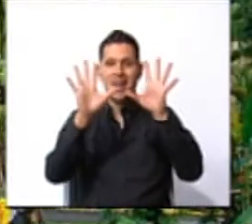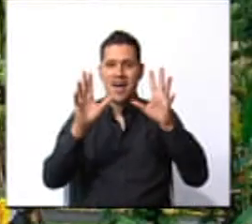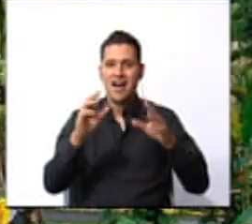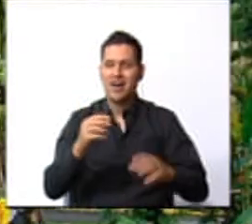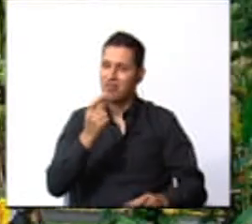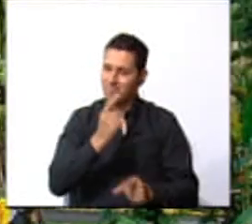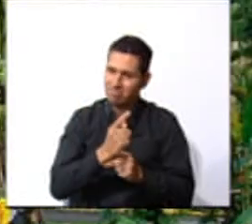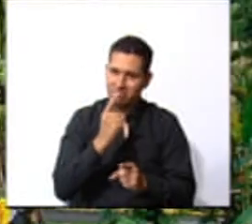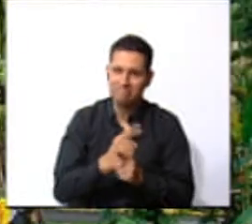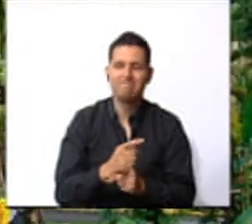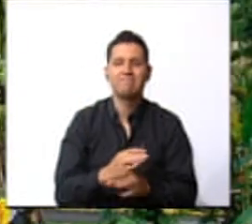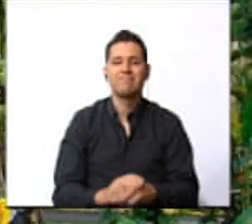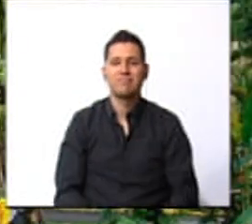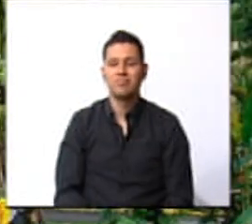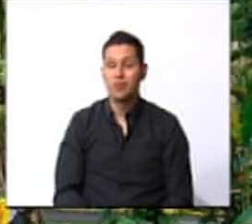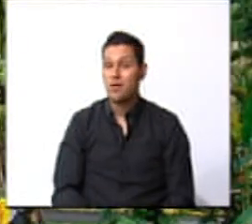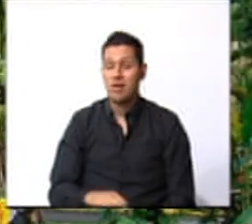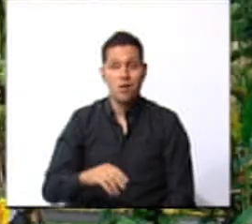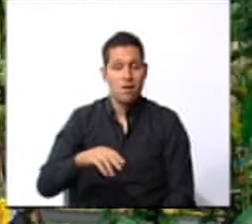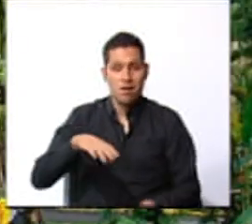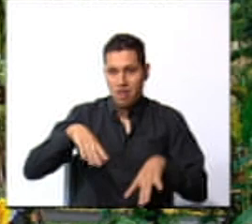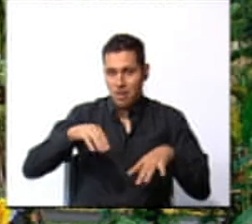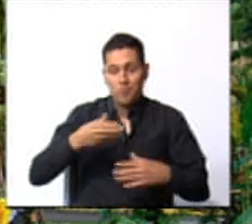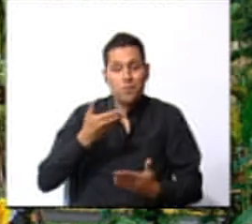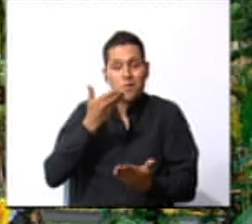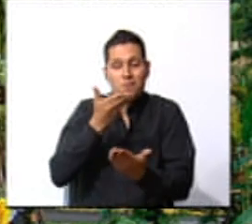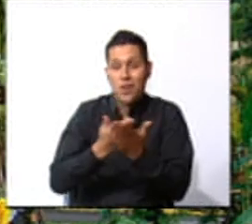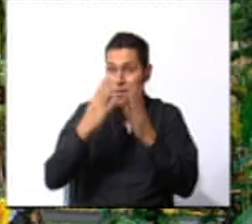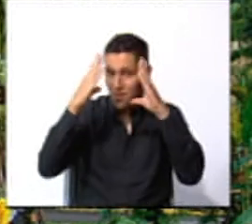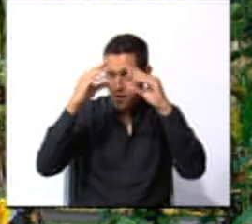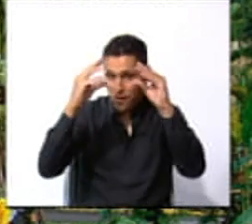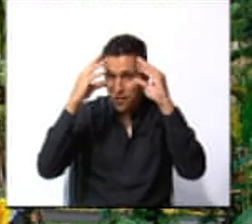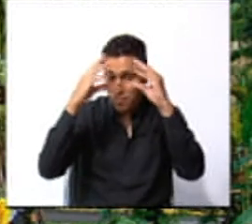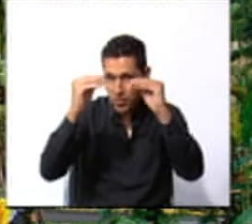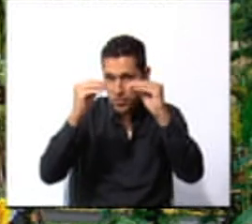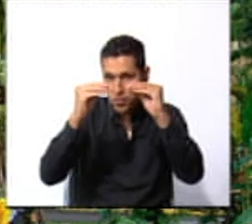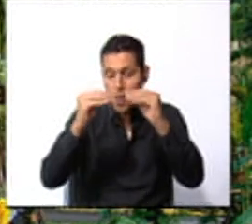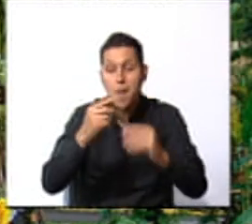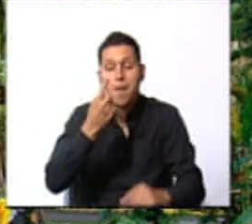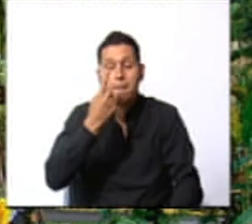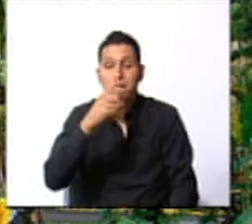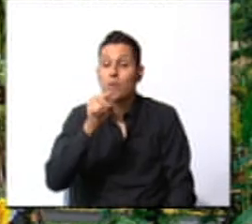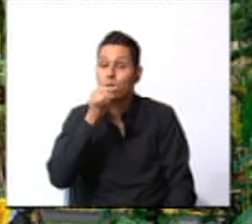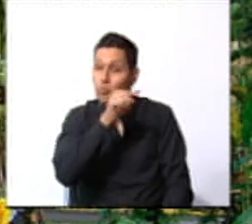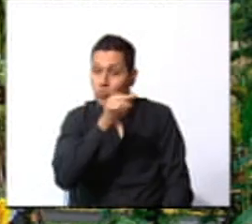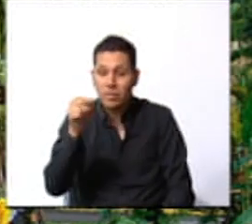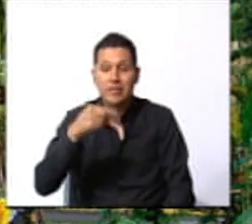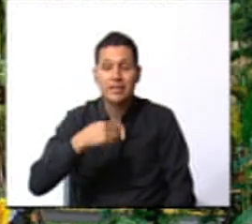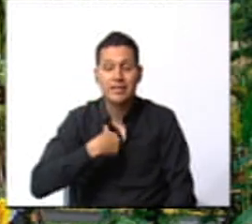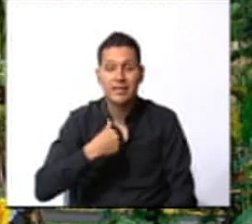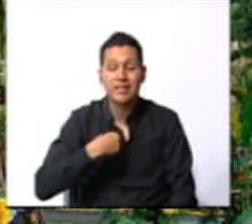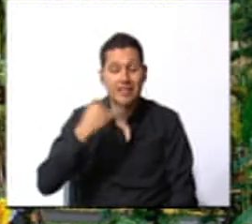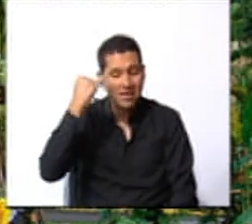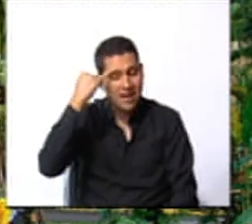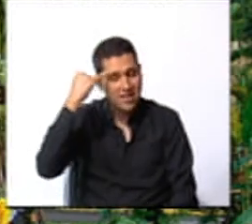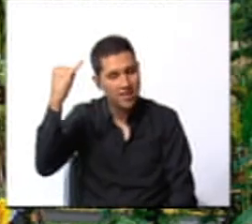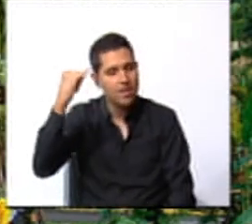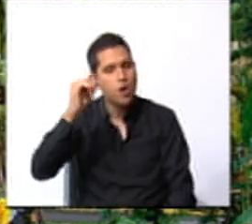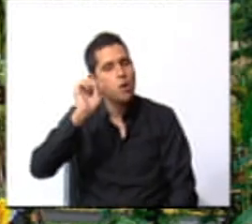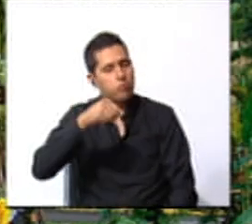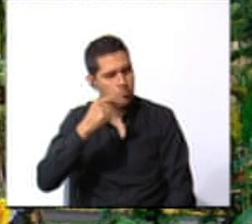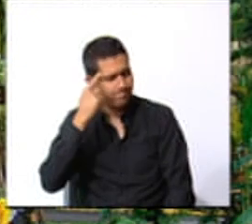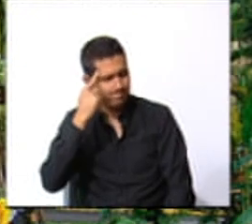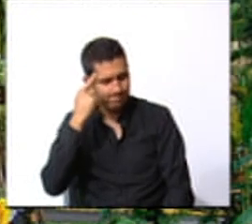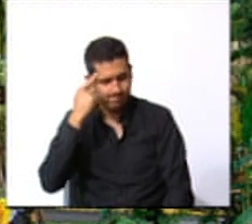the information, but we have an idea that the cat is